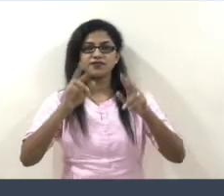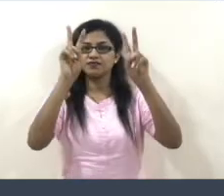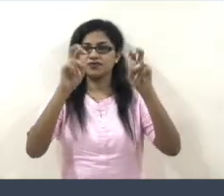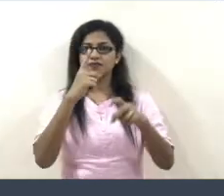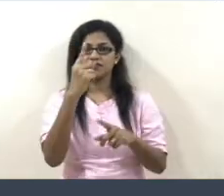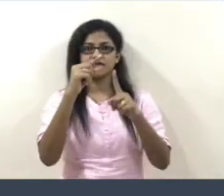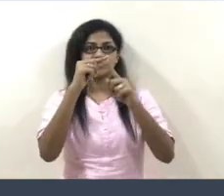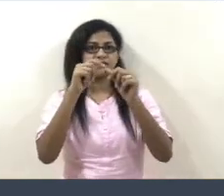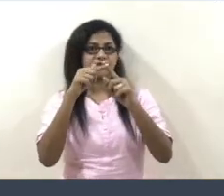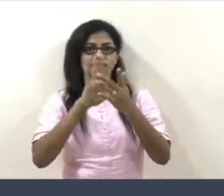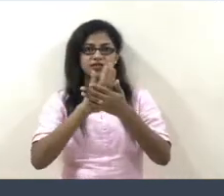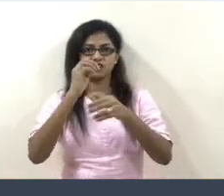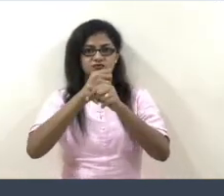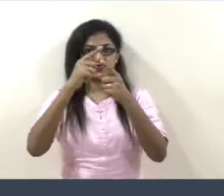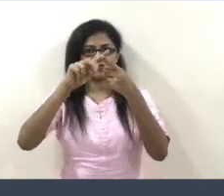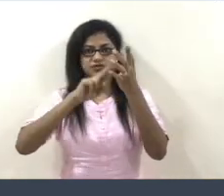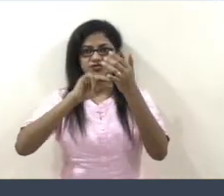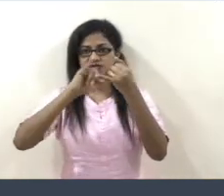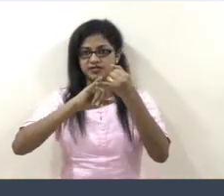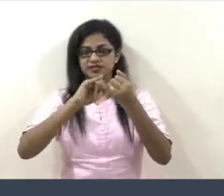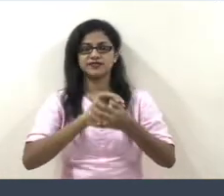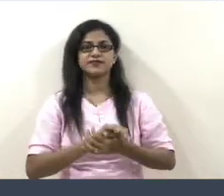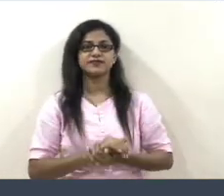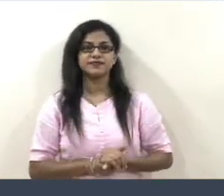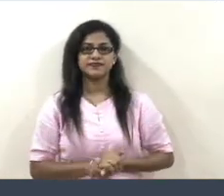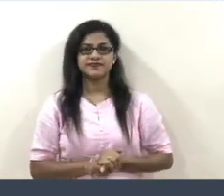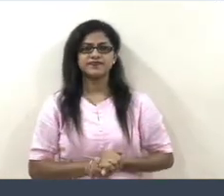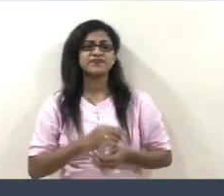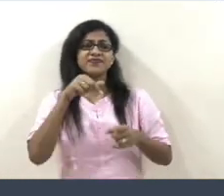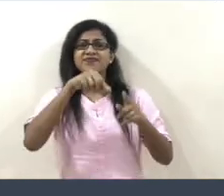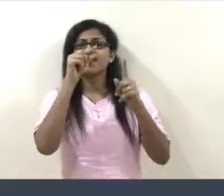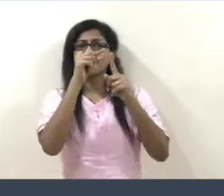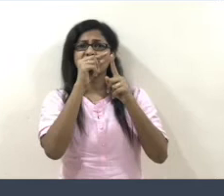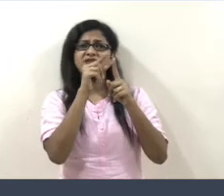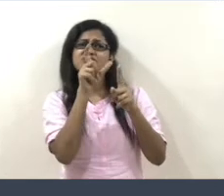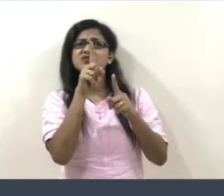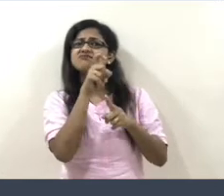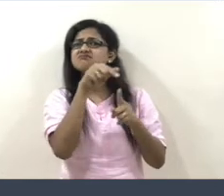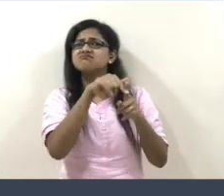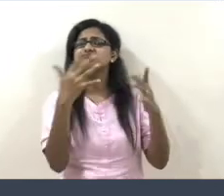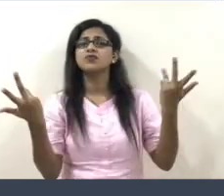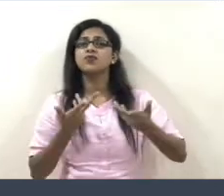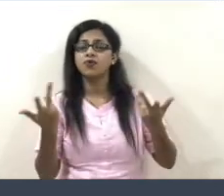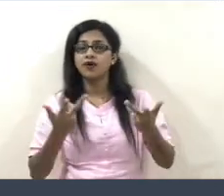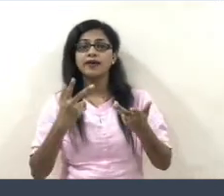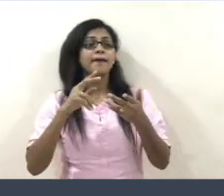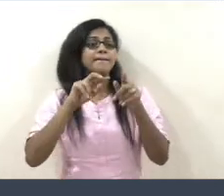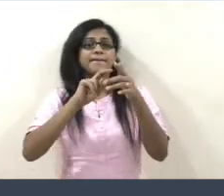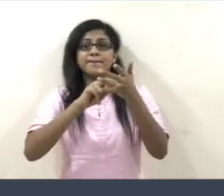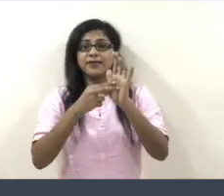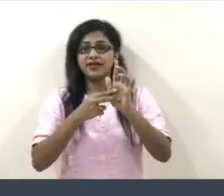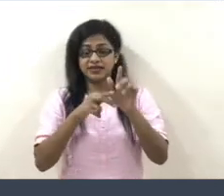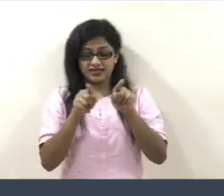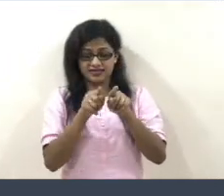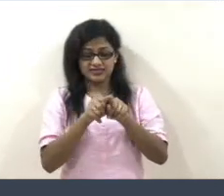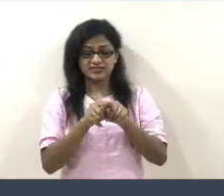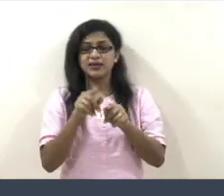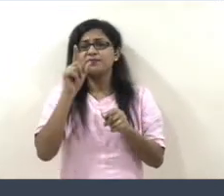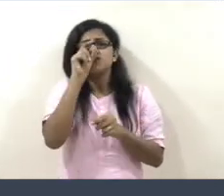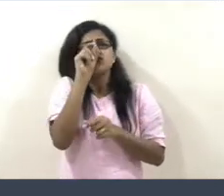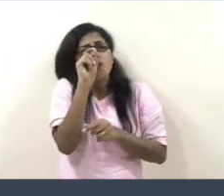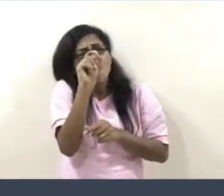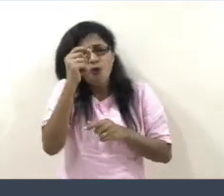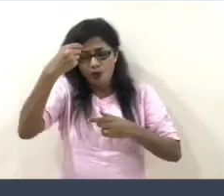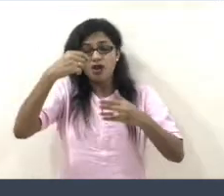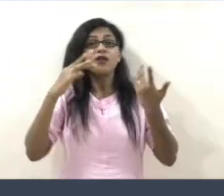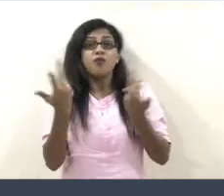What are pathogens? Generally, a pathogen is defined as any microorganism that is capable of causing a disease. Humans